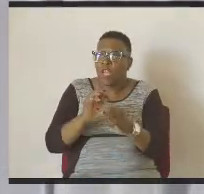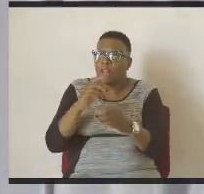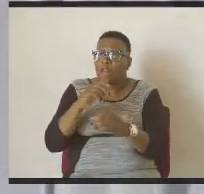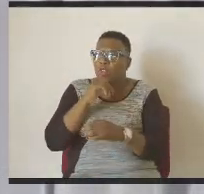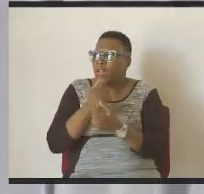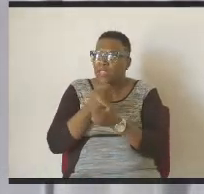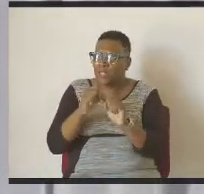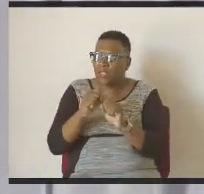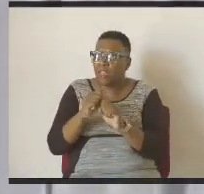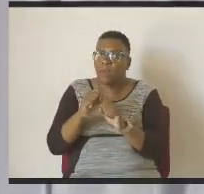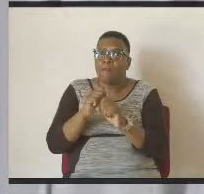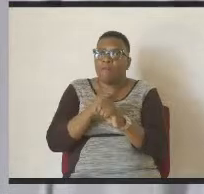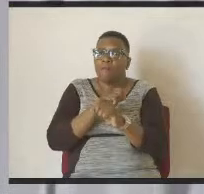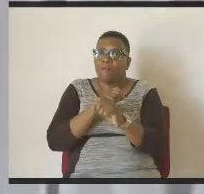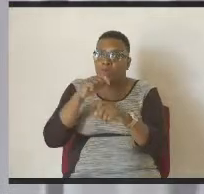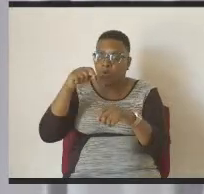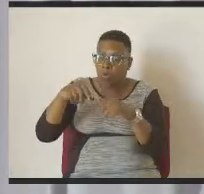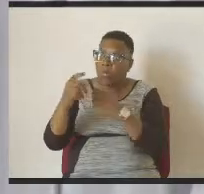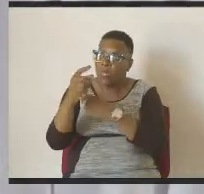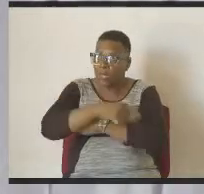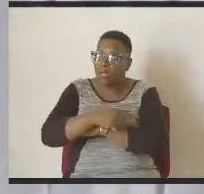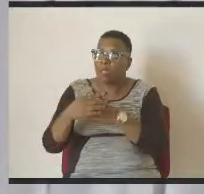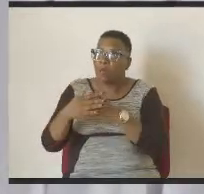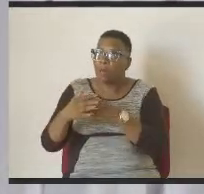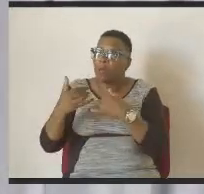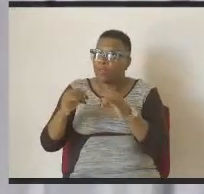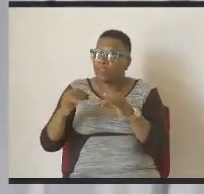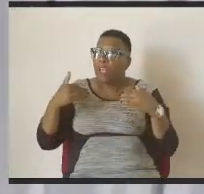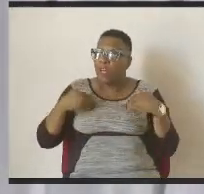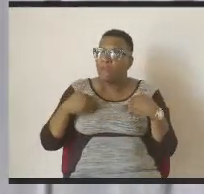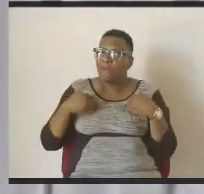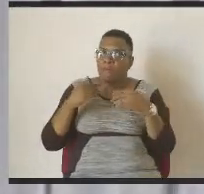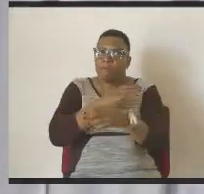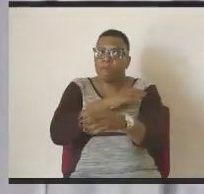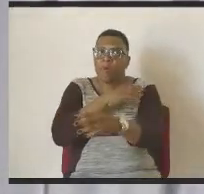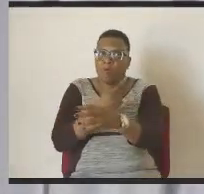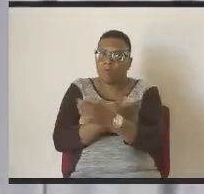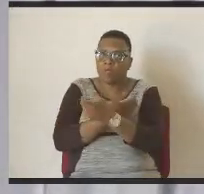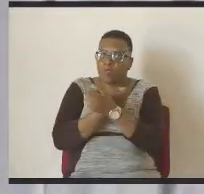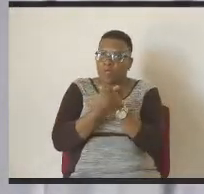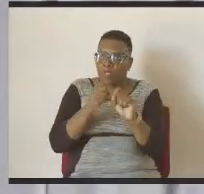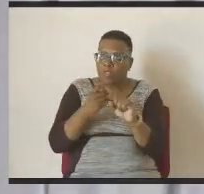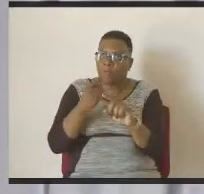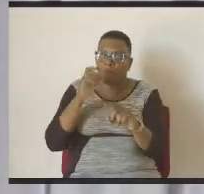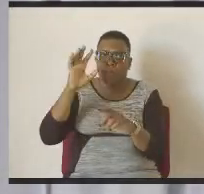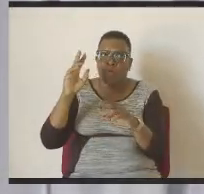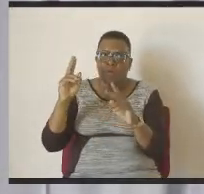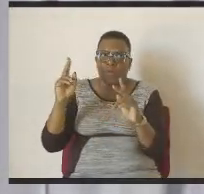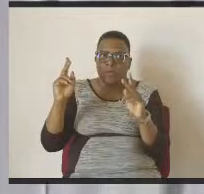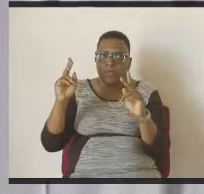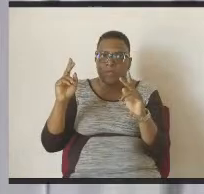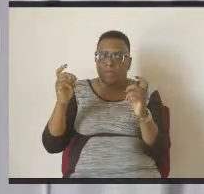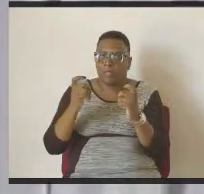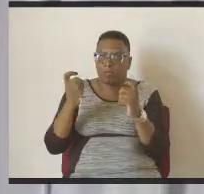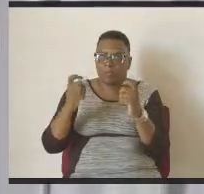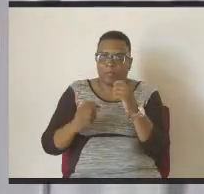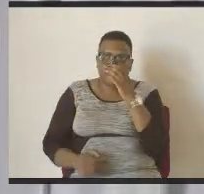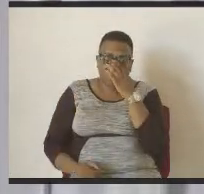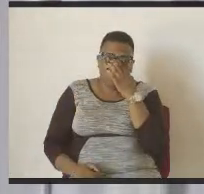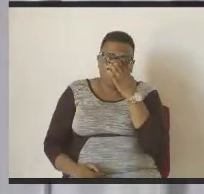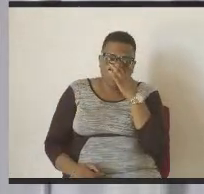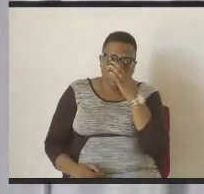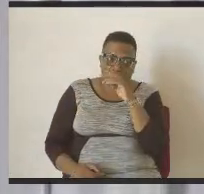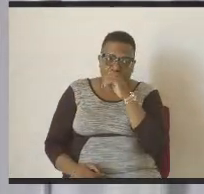blood still has power for the redemption of your sins. Hallelujah. That precious blood, hallelujah,